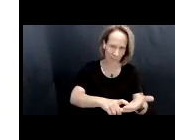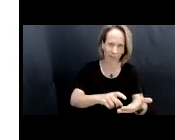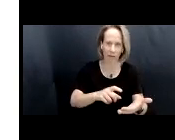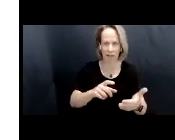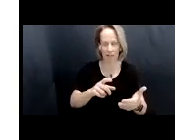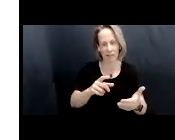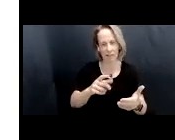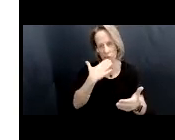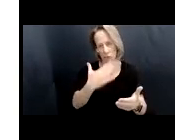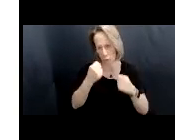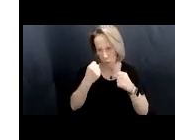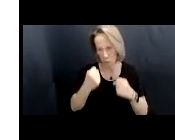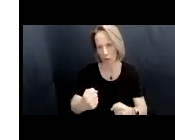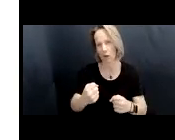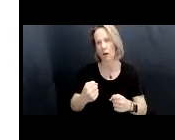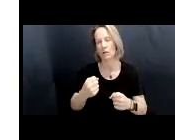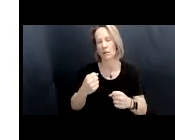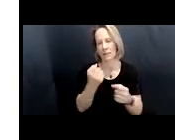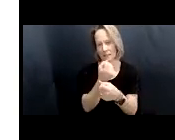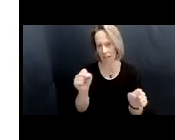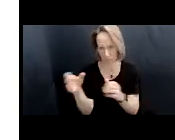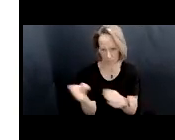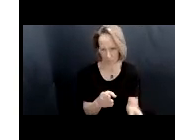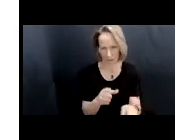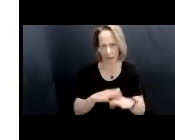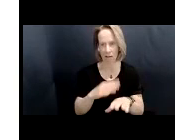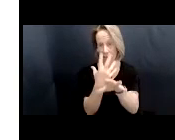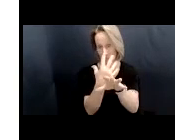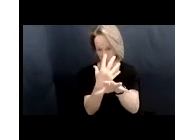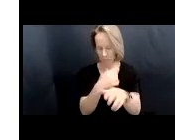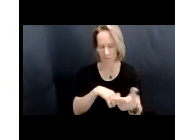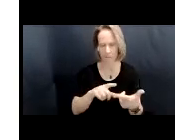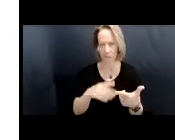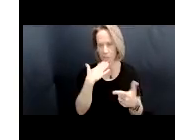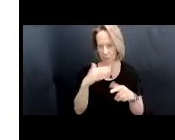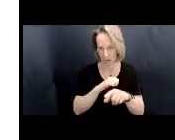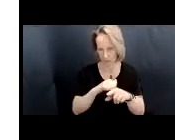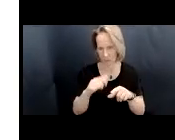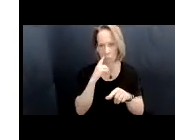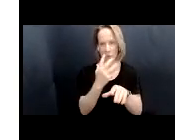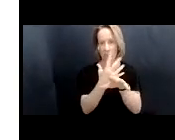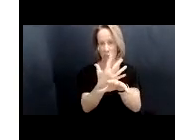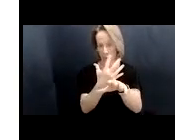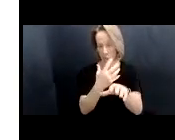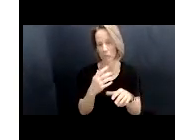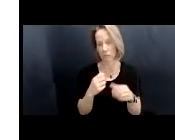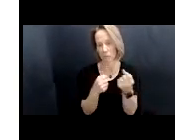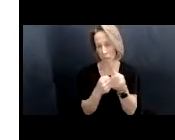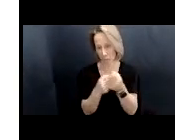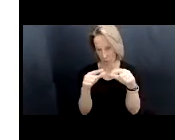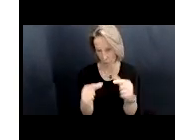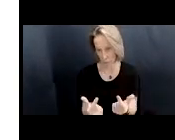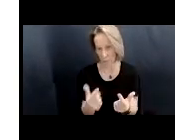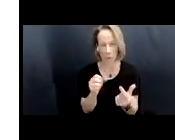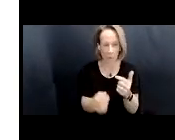plan, identify best practices for virtual support groups. So a lot of this really is from that framework of the virtual